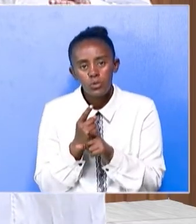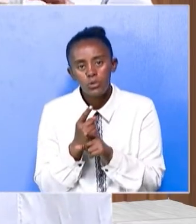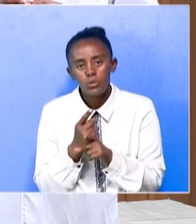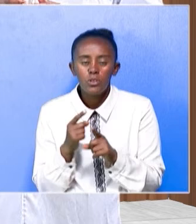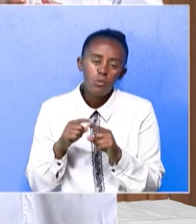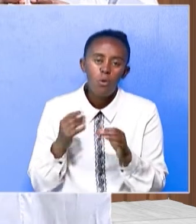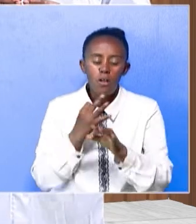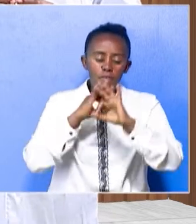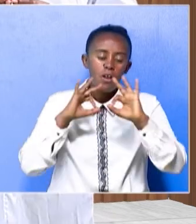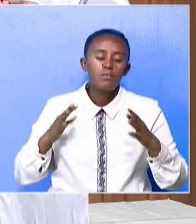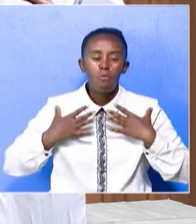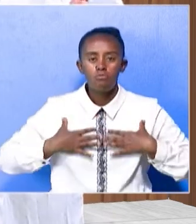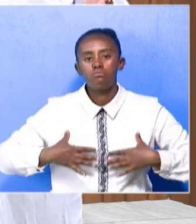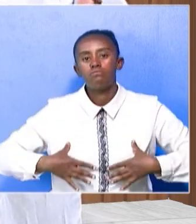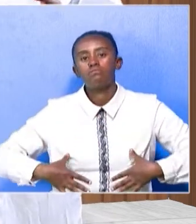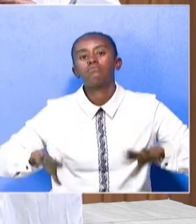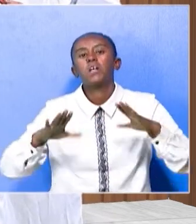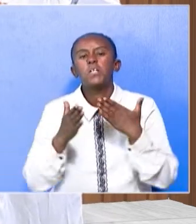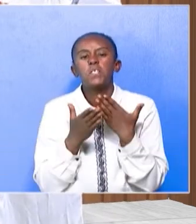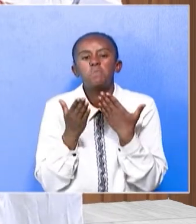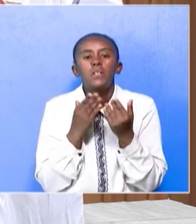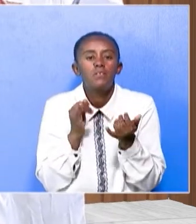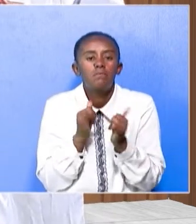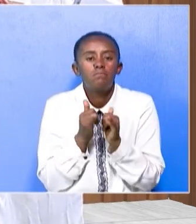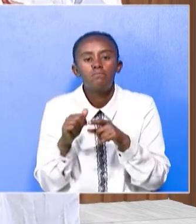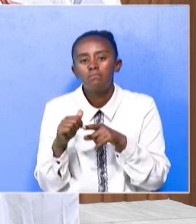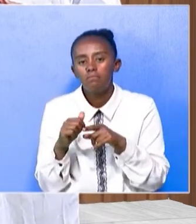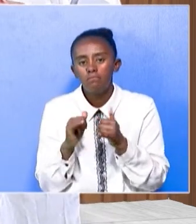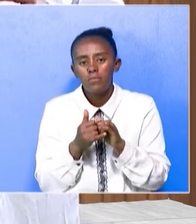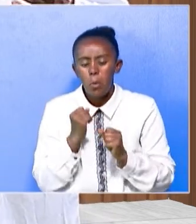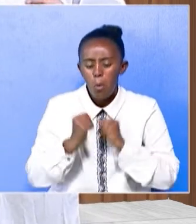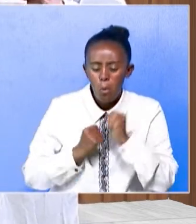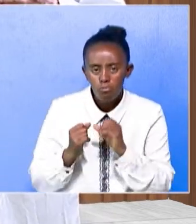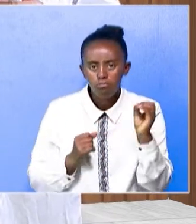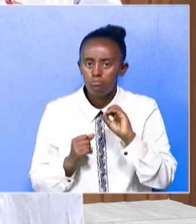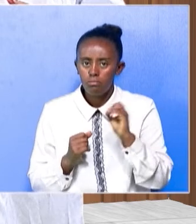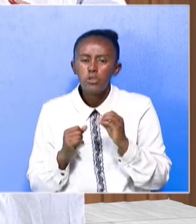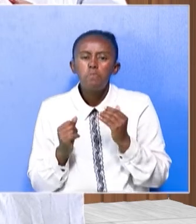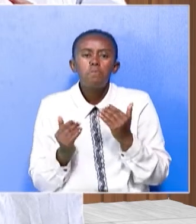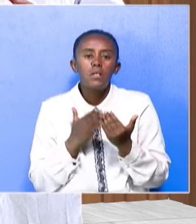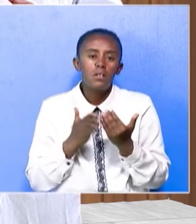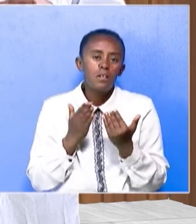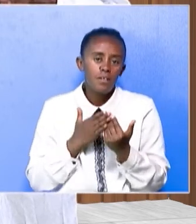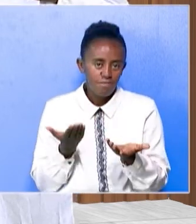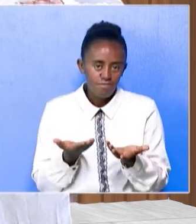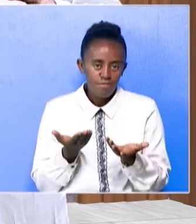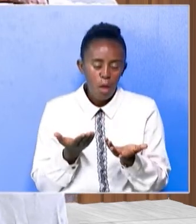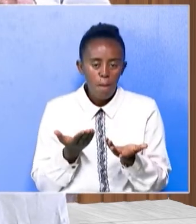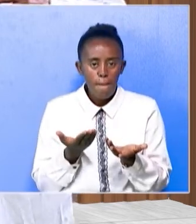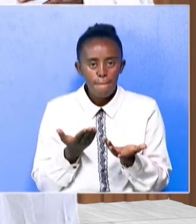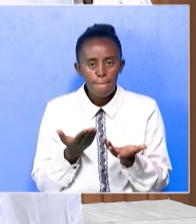To refresh your body. A simple exercise. Not running, simple exercise. Just moving